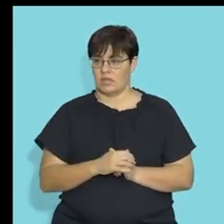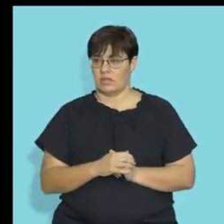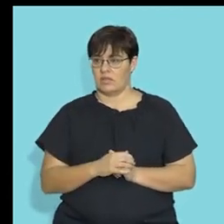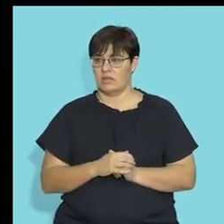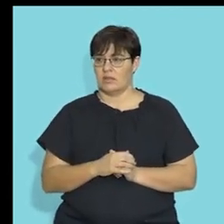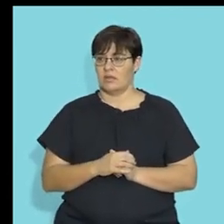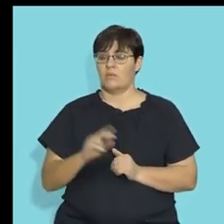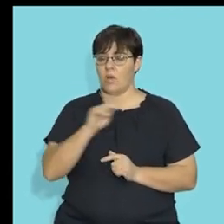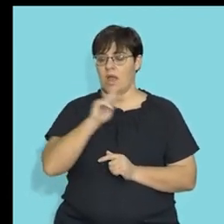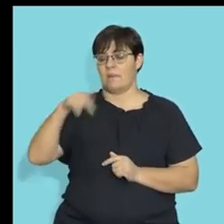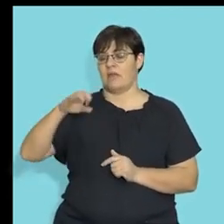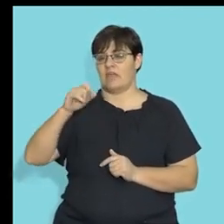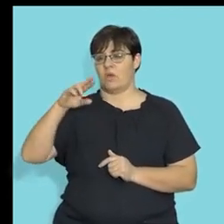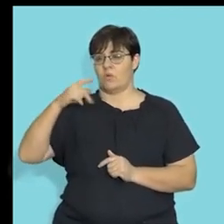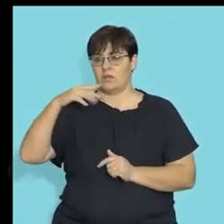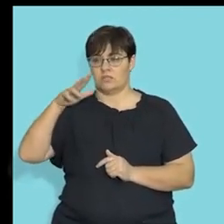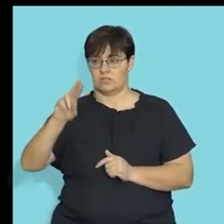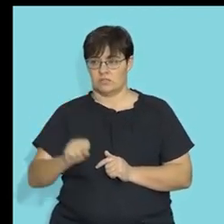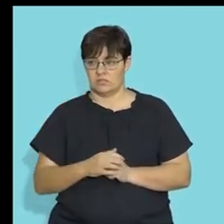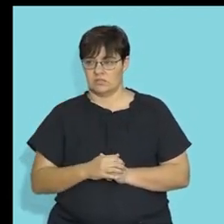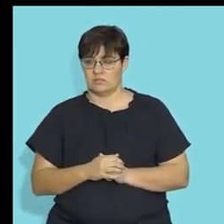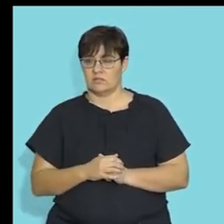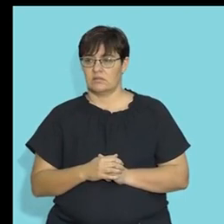4 squared because of Pythag,